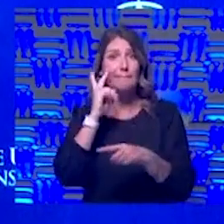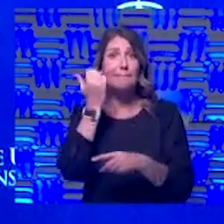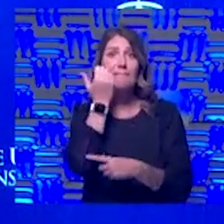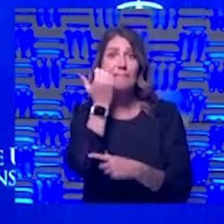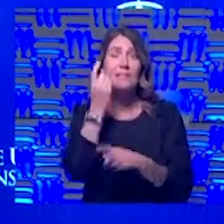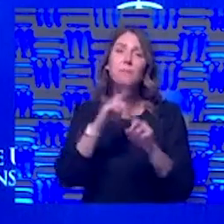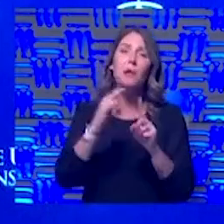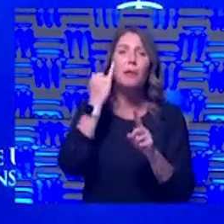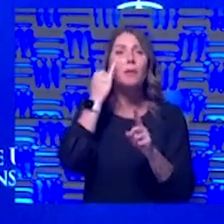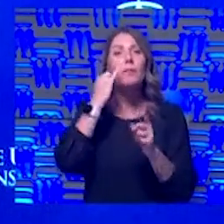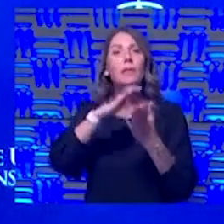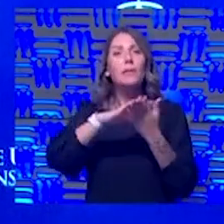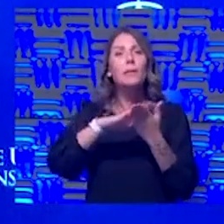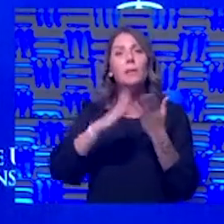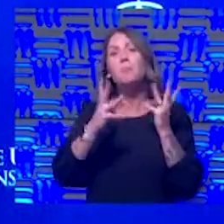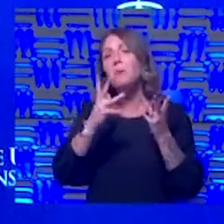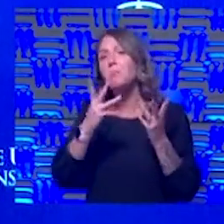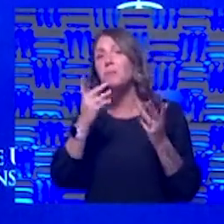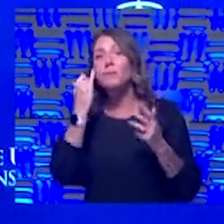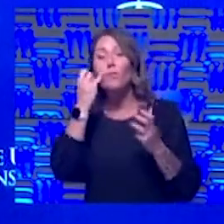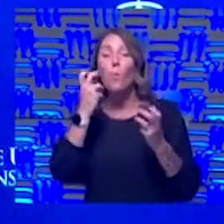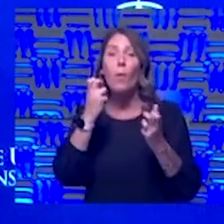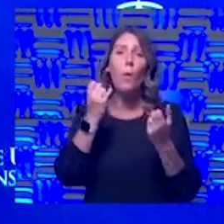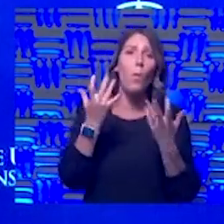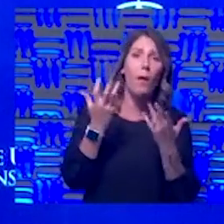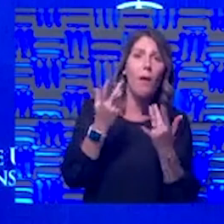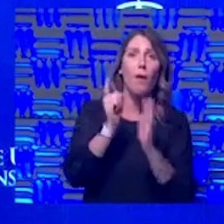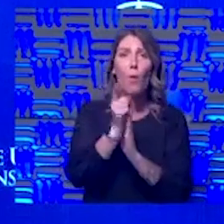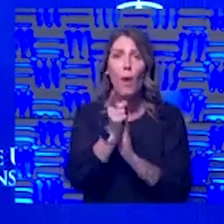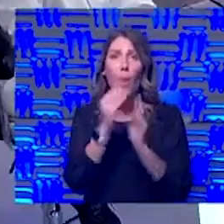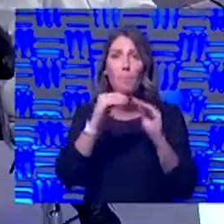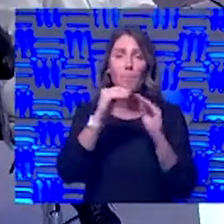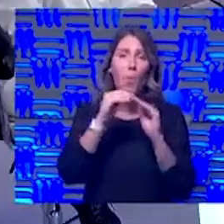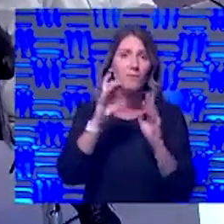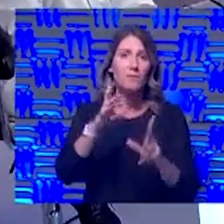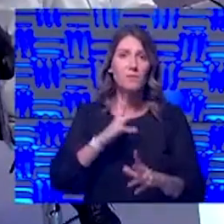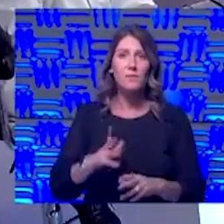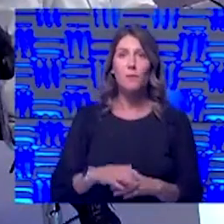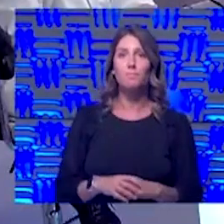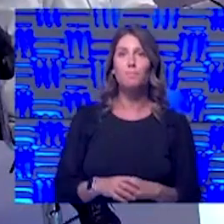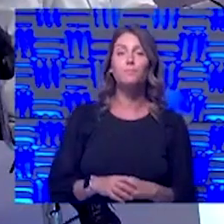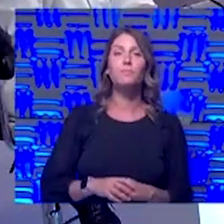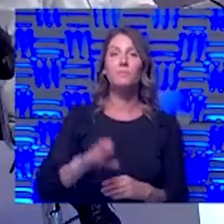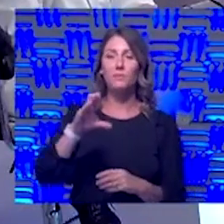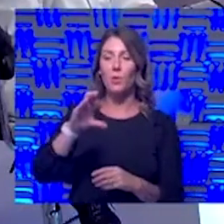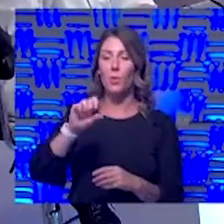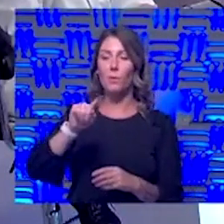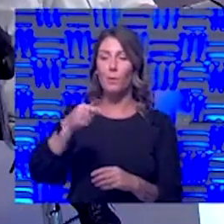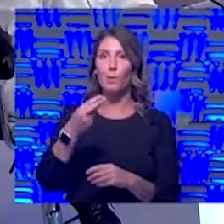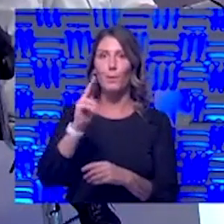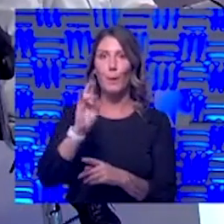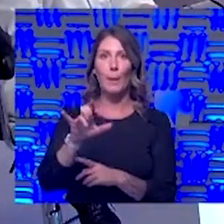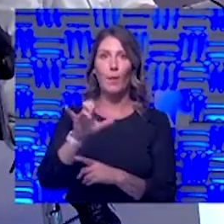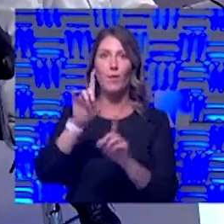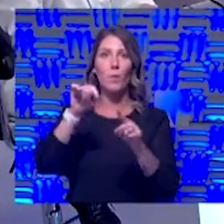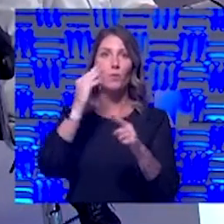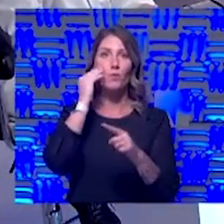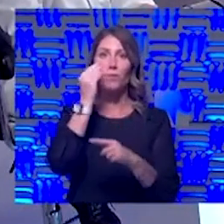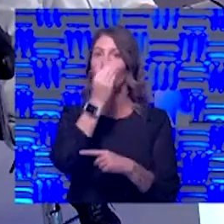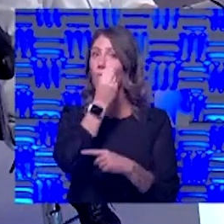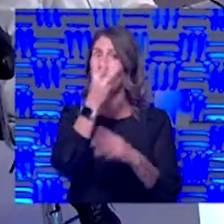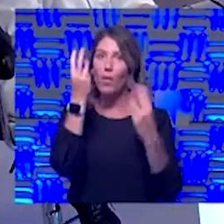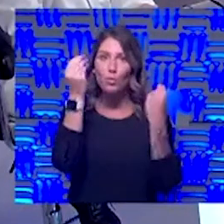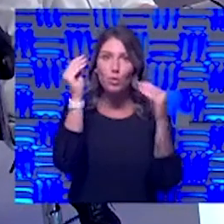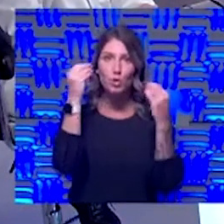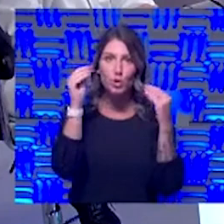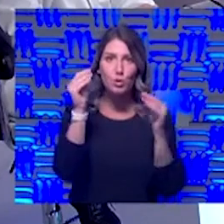I think that the offices have really geared up on the PPE standpoint, so I believe that it is safe. Kathy went to the flower shop. The florist was not wearing a mask. The florist told